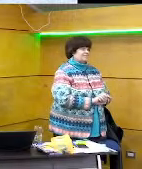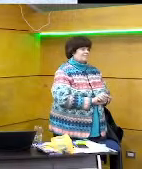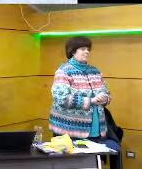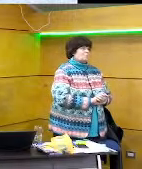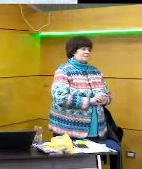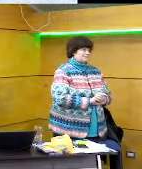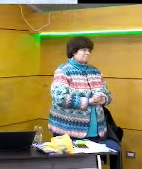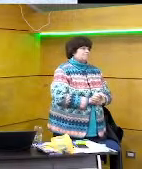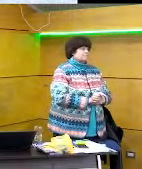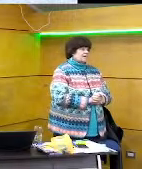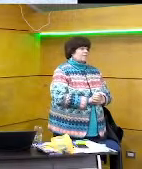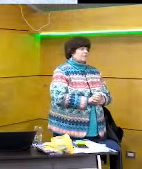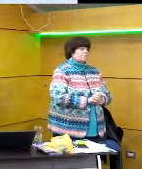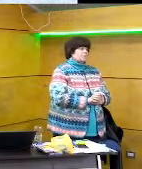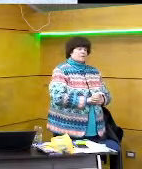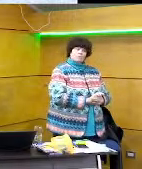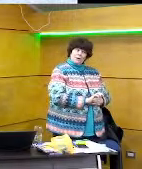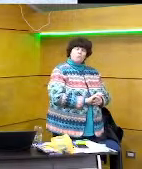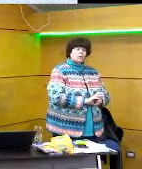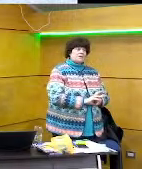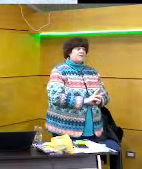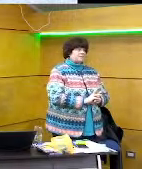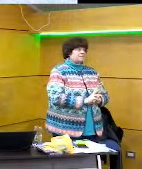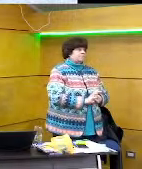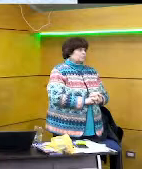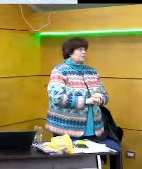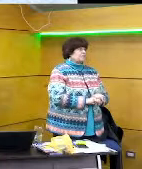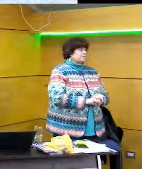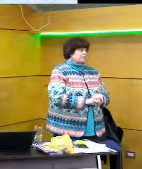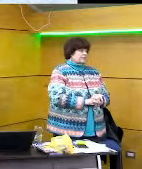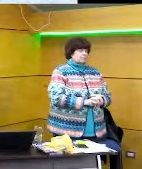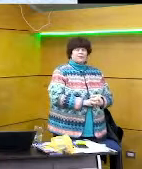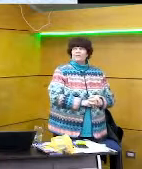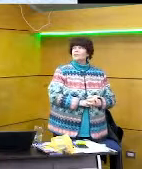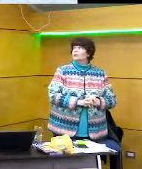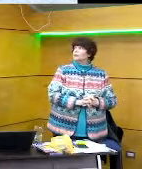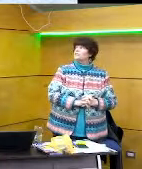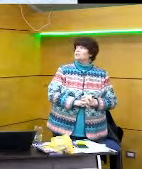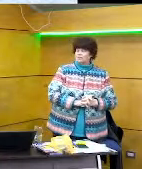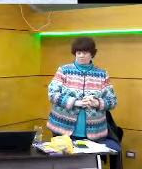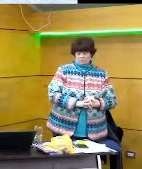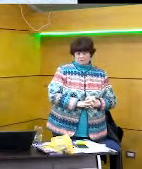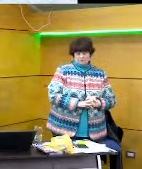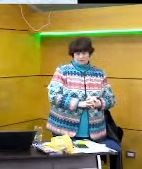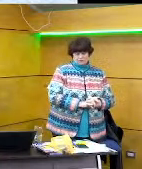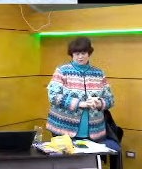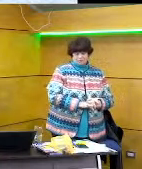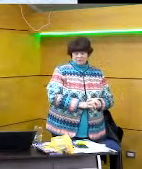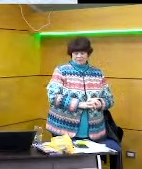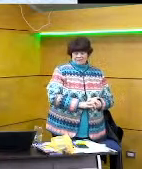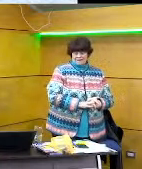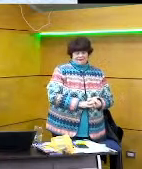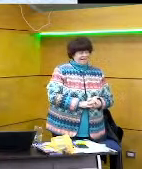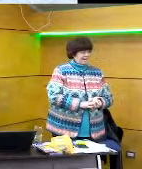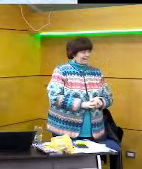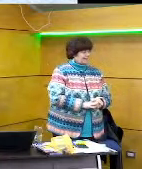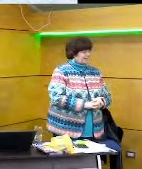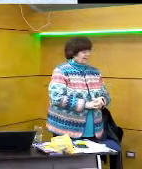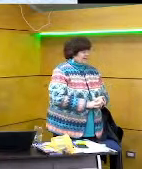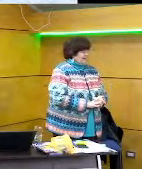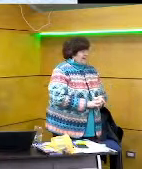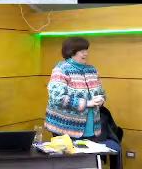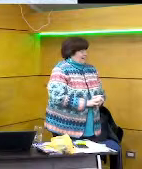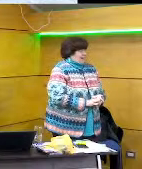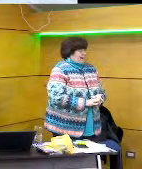it. But round one is really something that we encourage people to do.